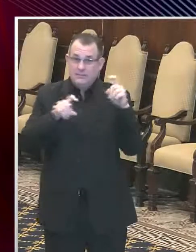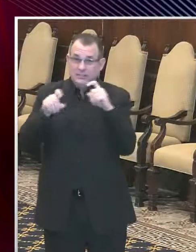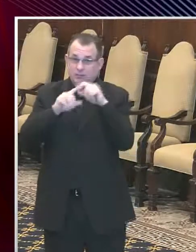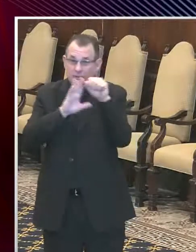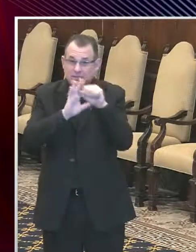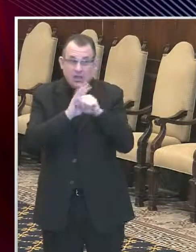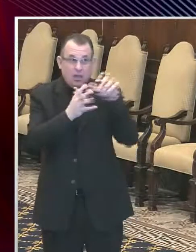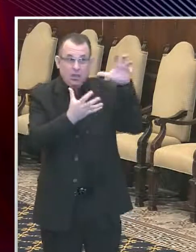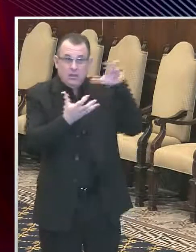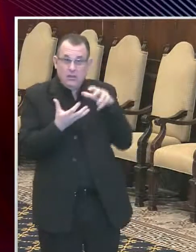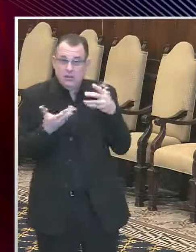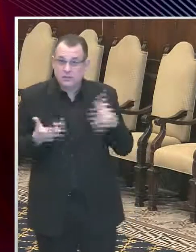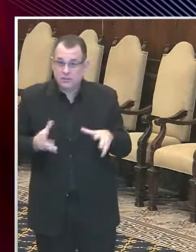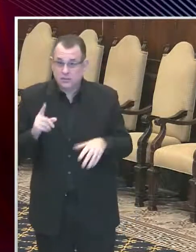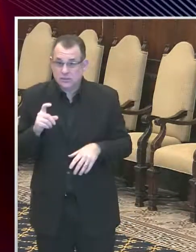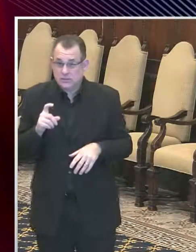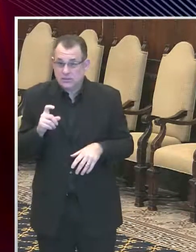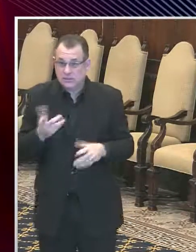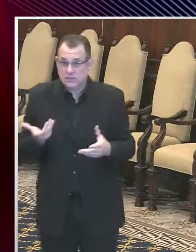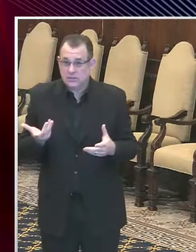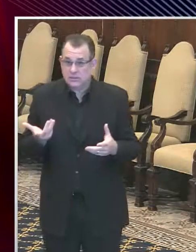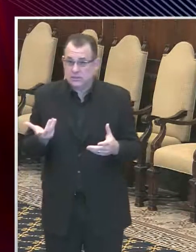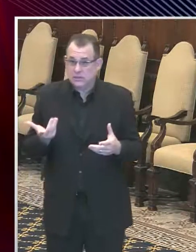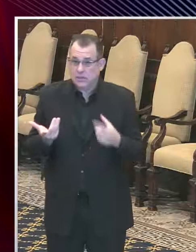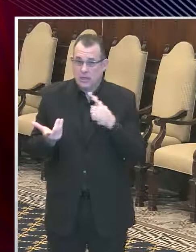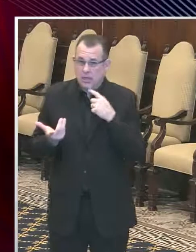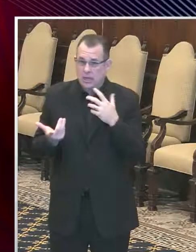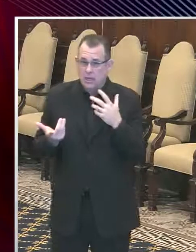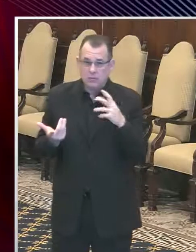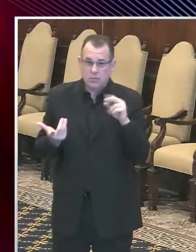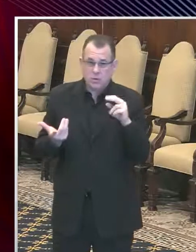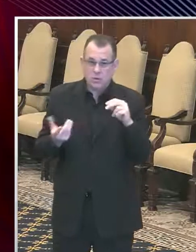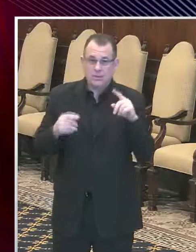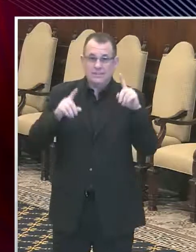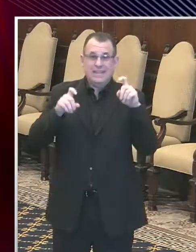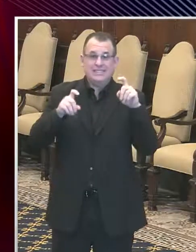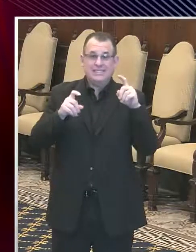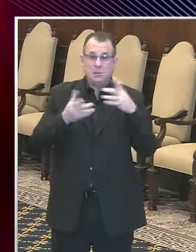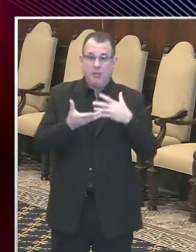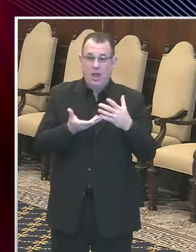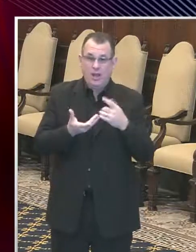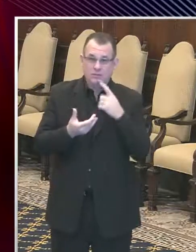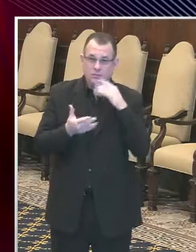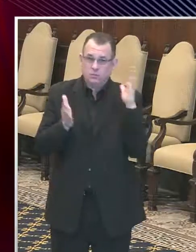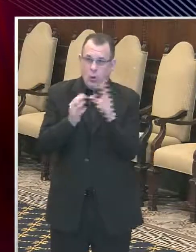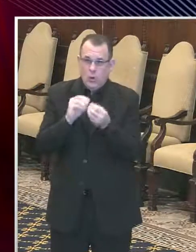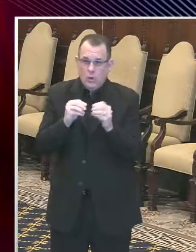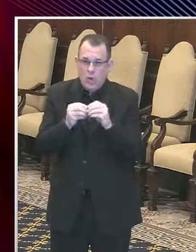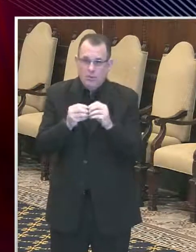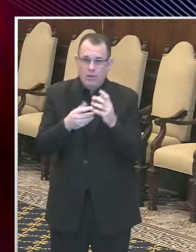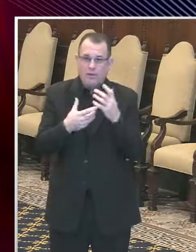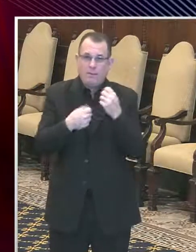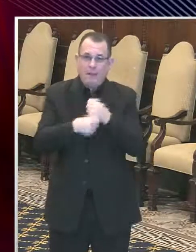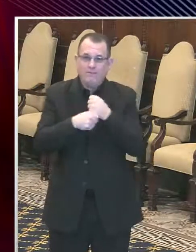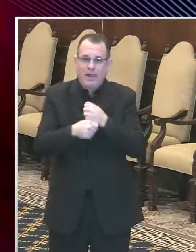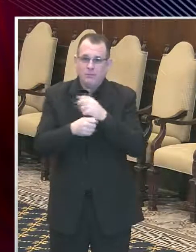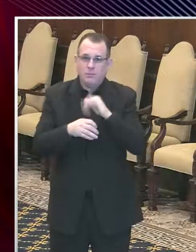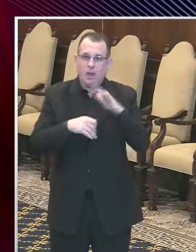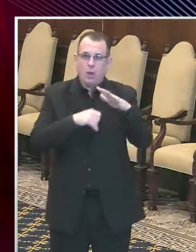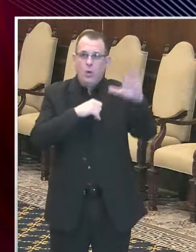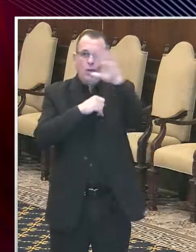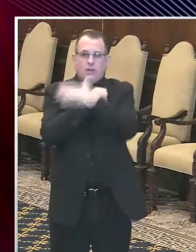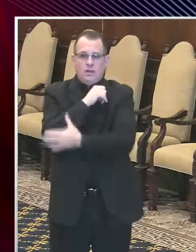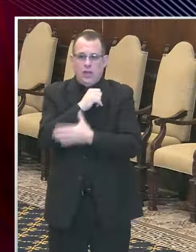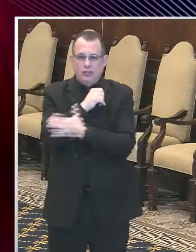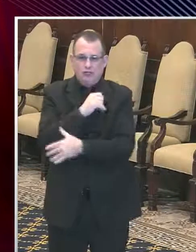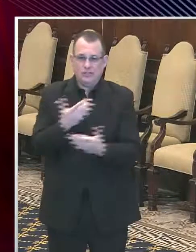No, but I wouldn't expect to be getting supplies from the state. The testing supplies are made by a small number of manufacturers across the country, none of which, as far as I know,